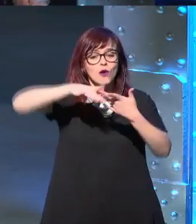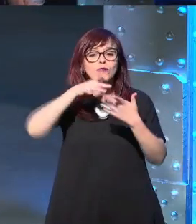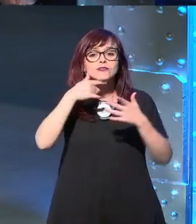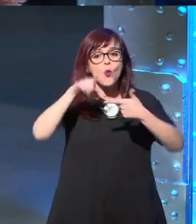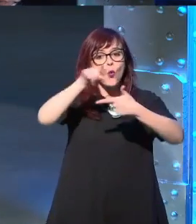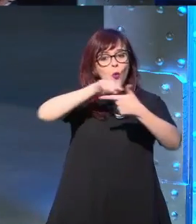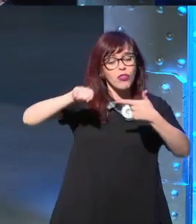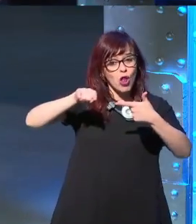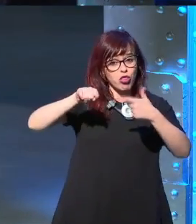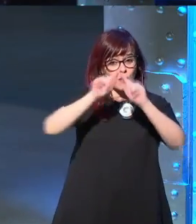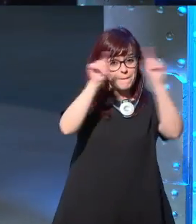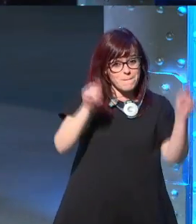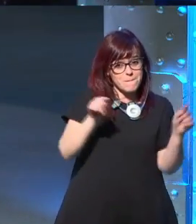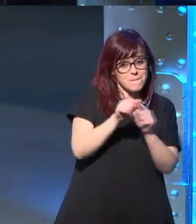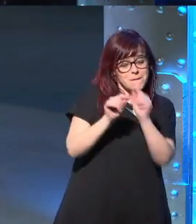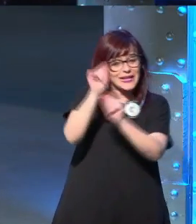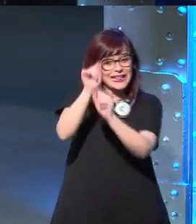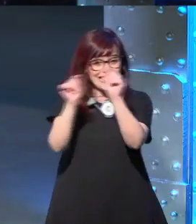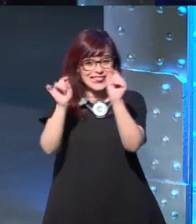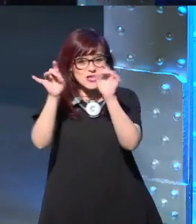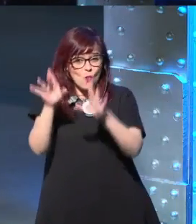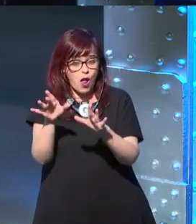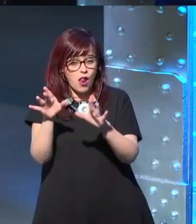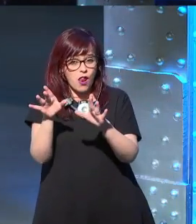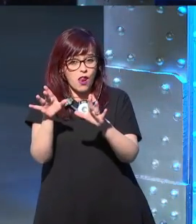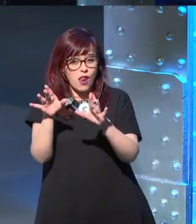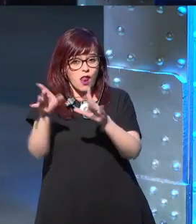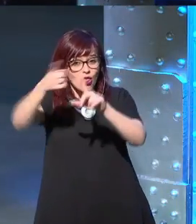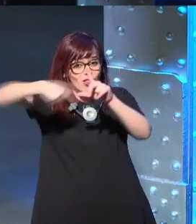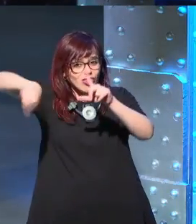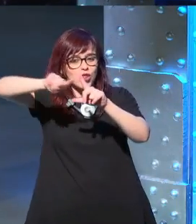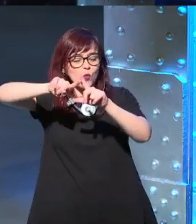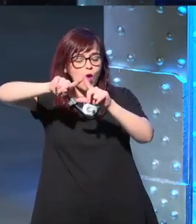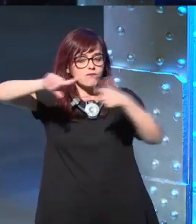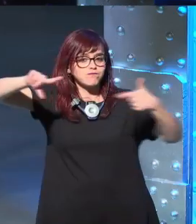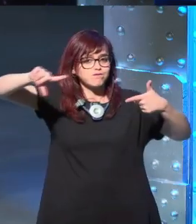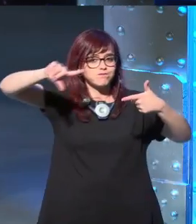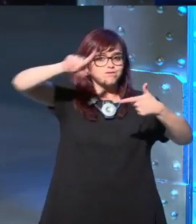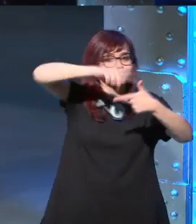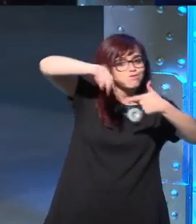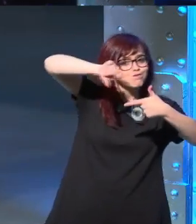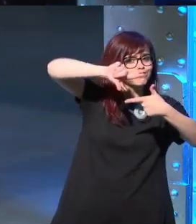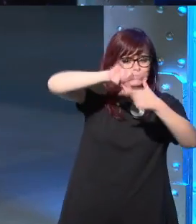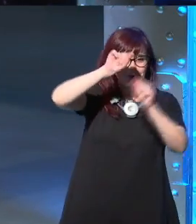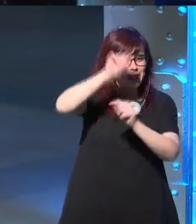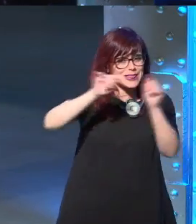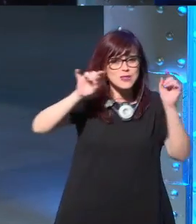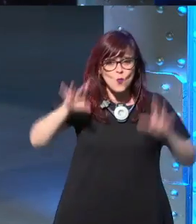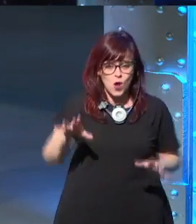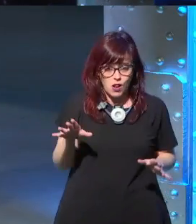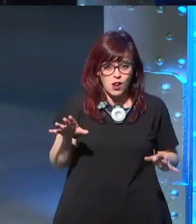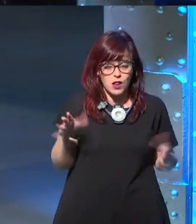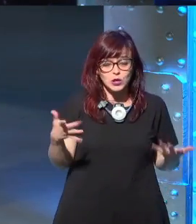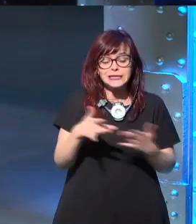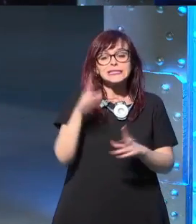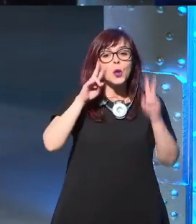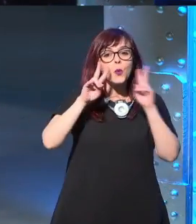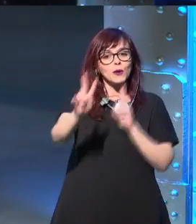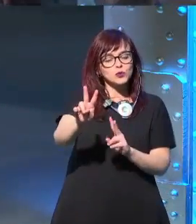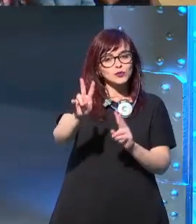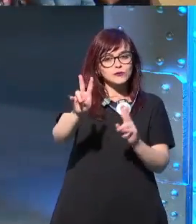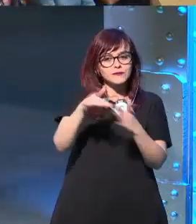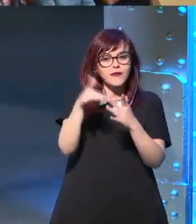square. And when I went to go see it in Venice, they, bring it out if you really ask them to. You're staring at it, and you realize